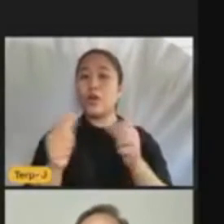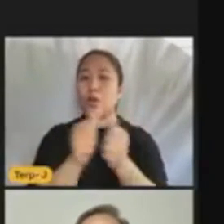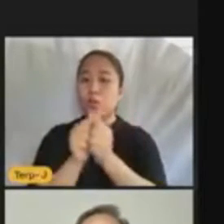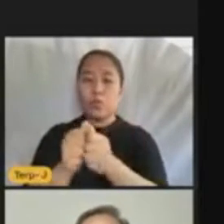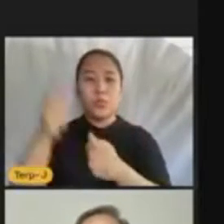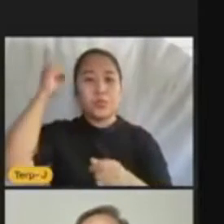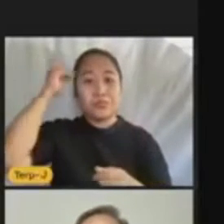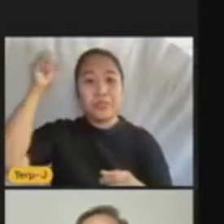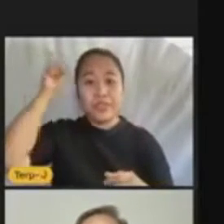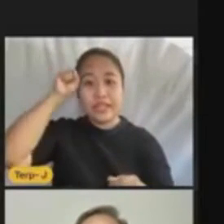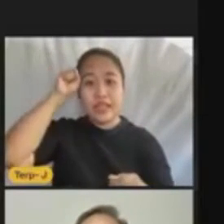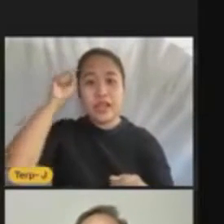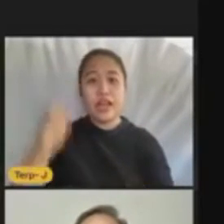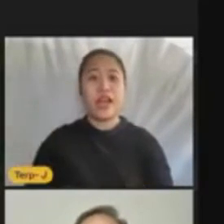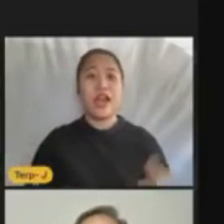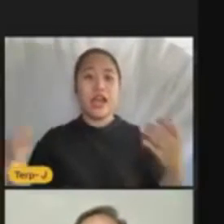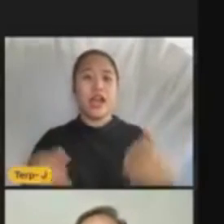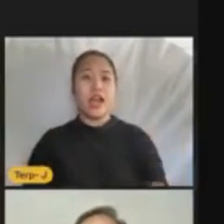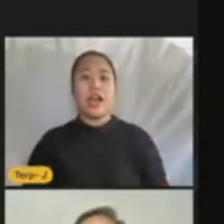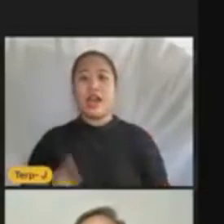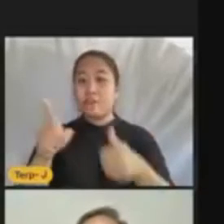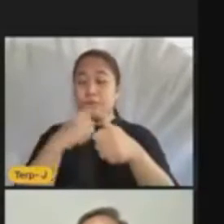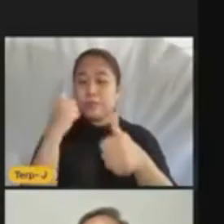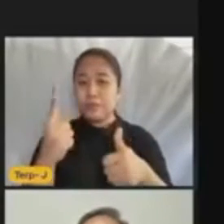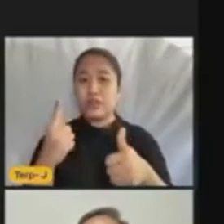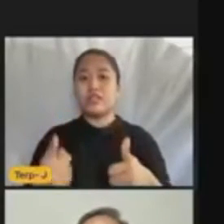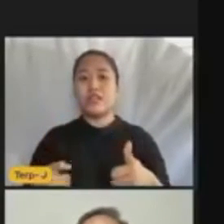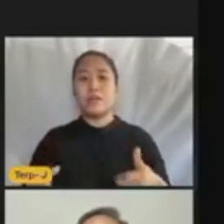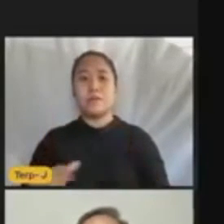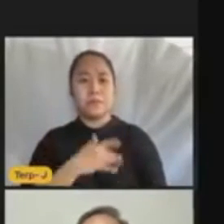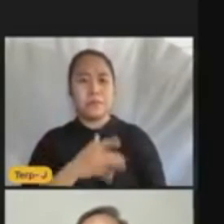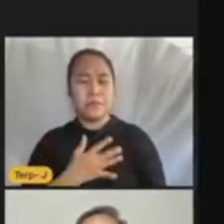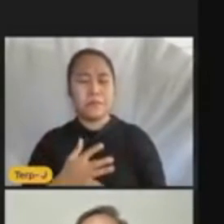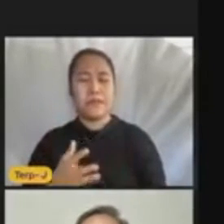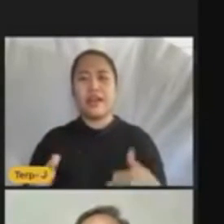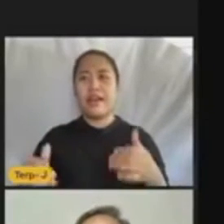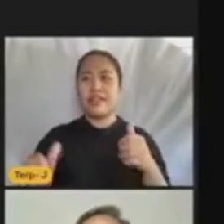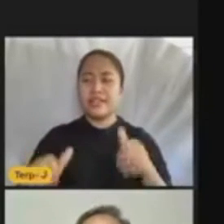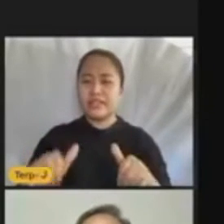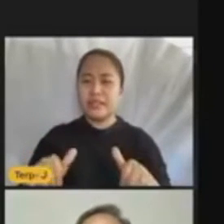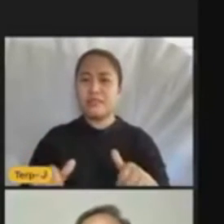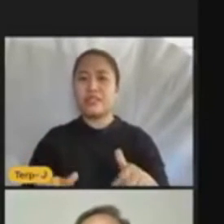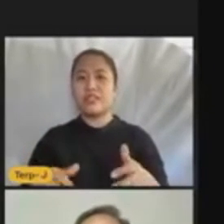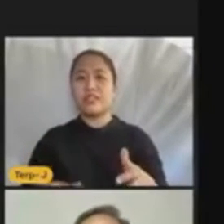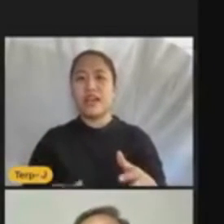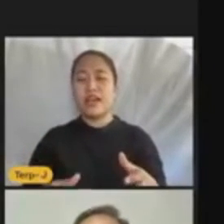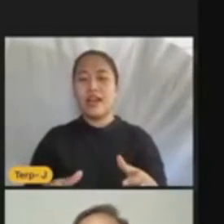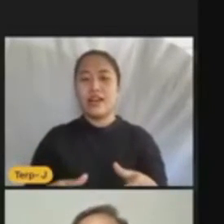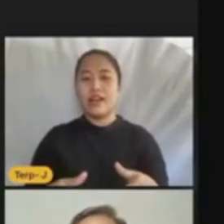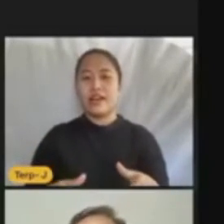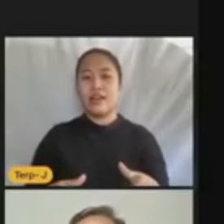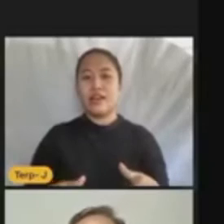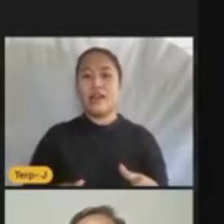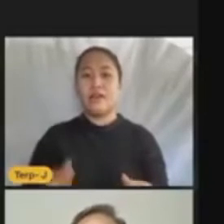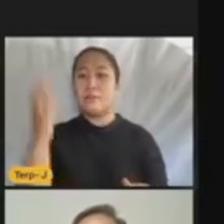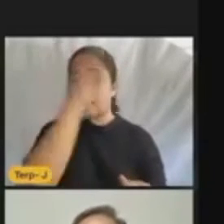Poor motor reflex, hyperflexibility of the joints where you can move this, a flat facial profile. Probably this